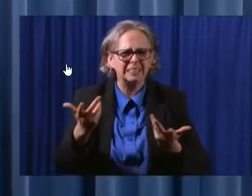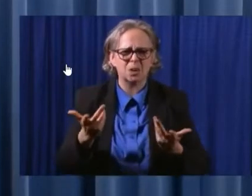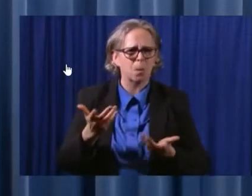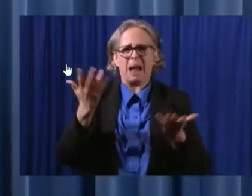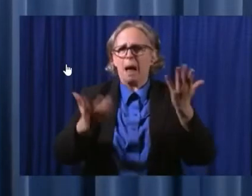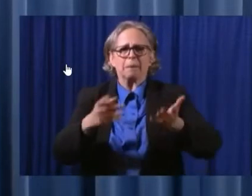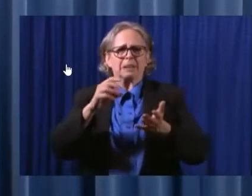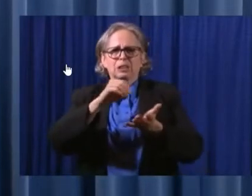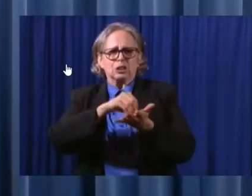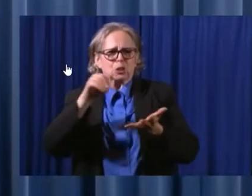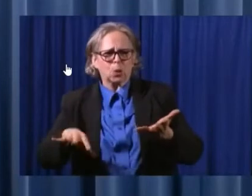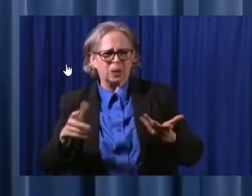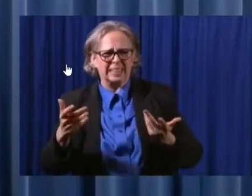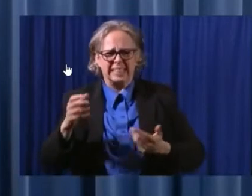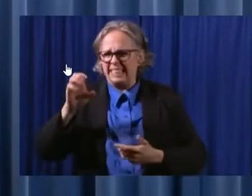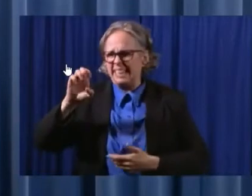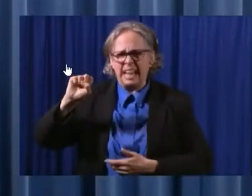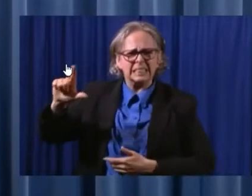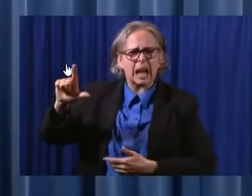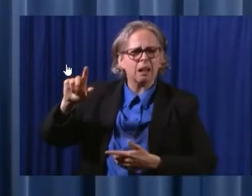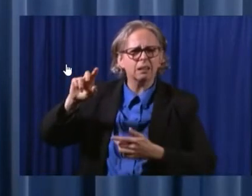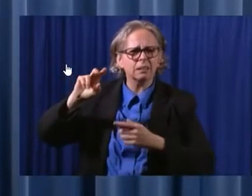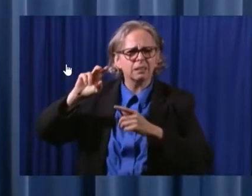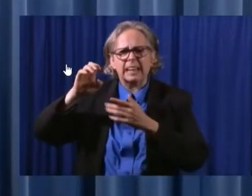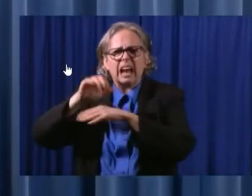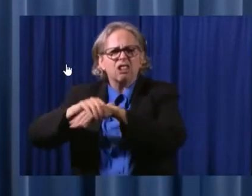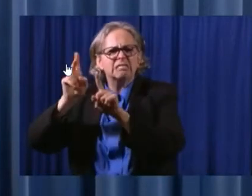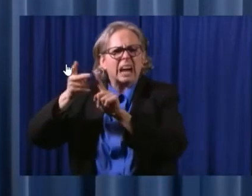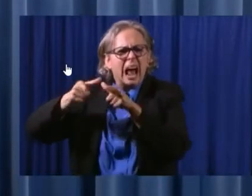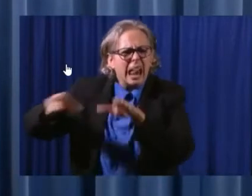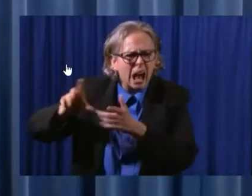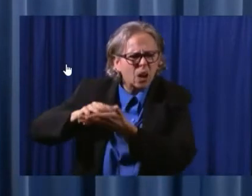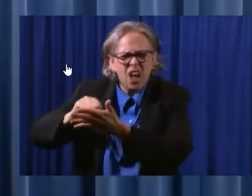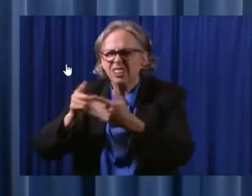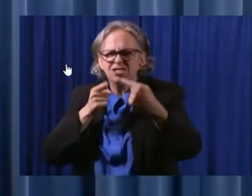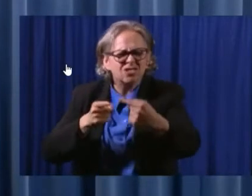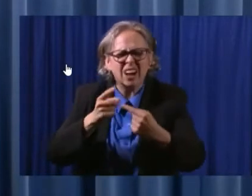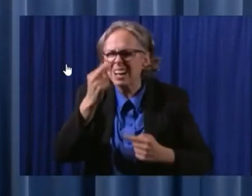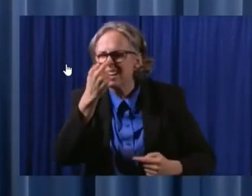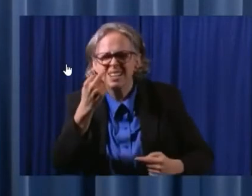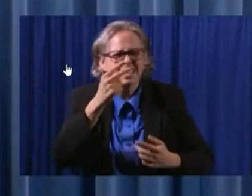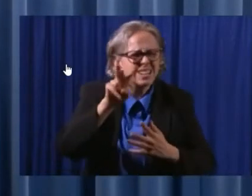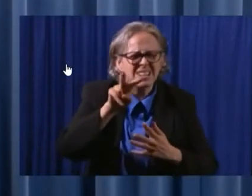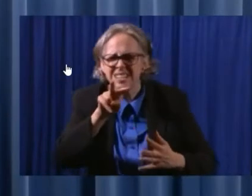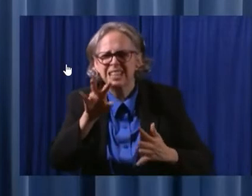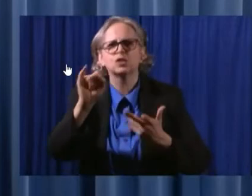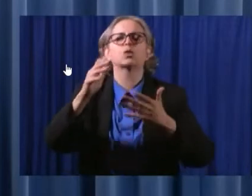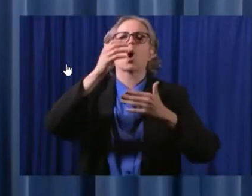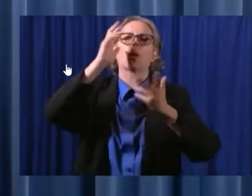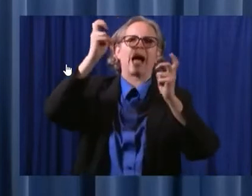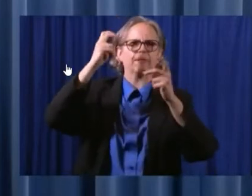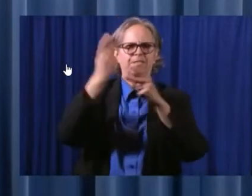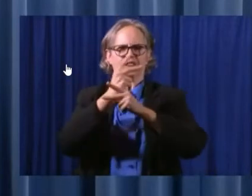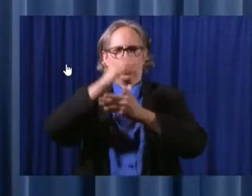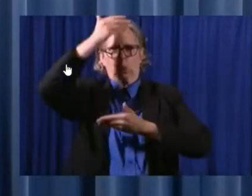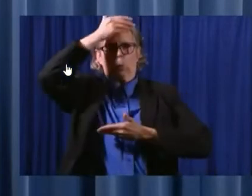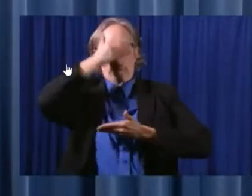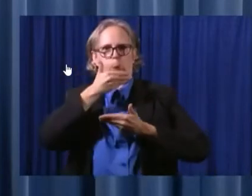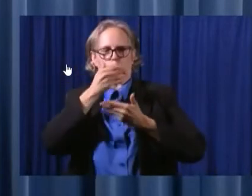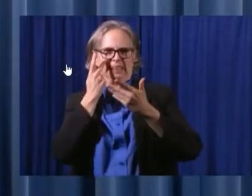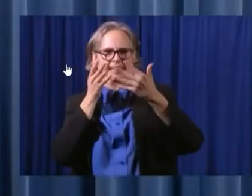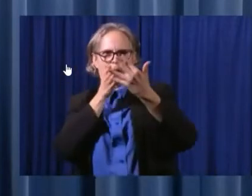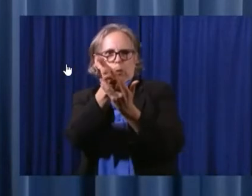foreign language. Because of the importance of face masks in slowing the spread of COVID-19, schools must, as I